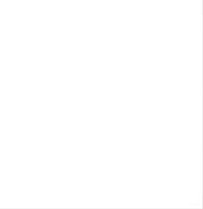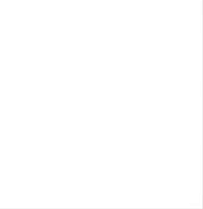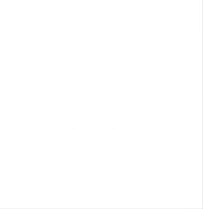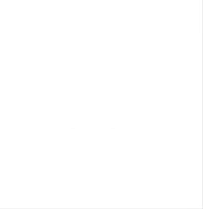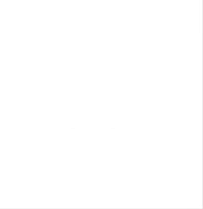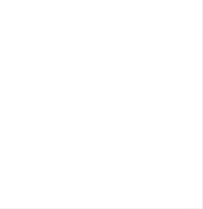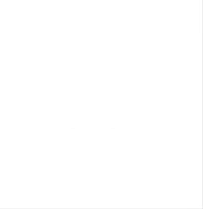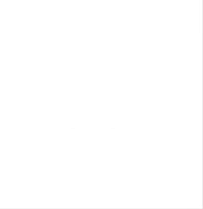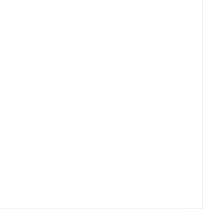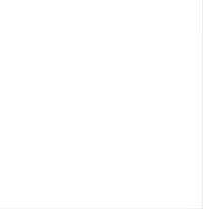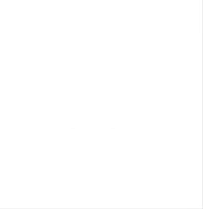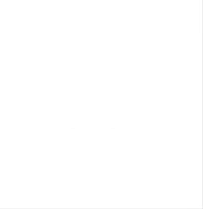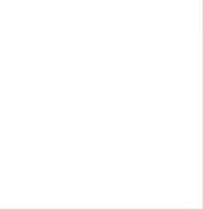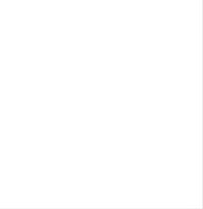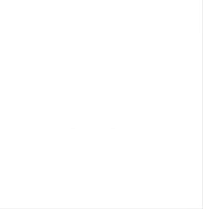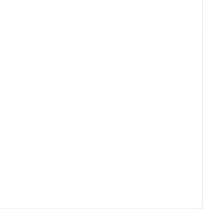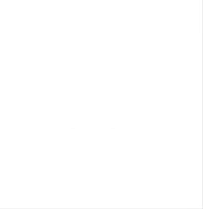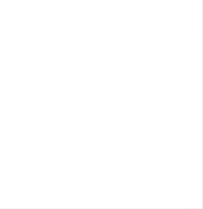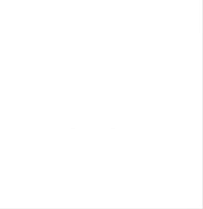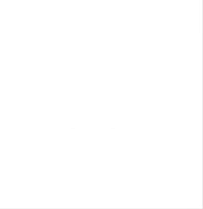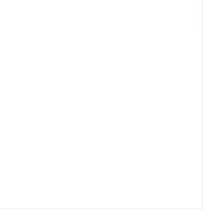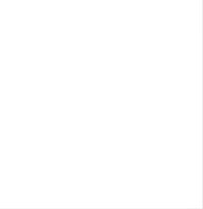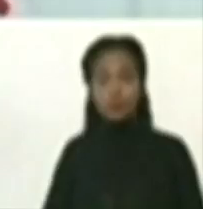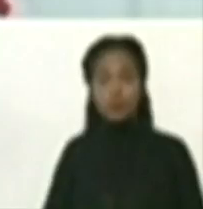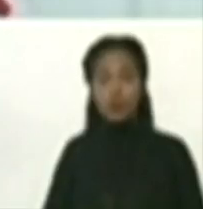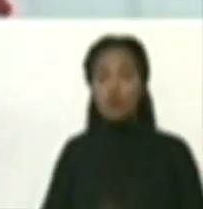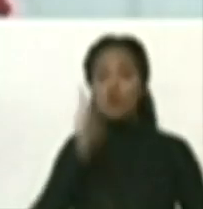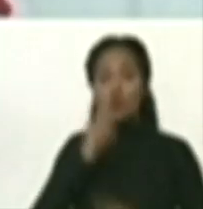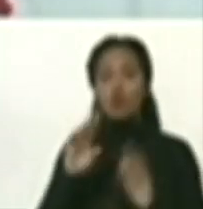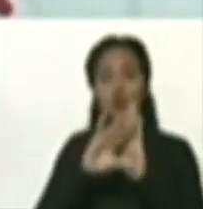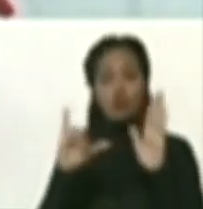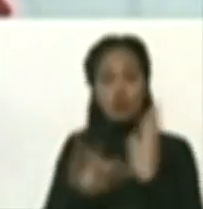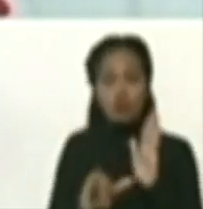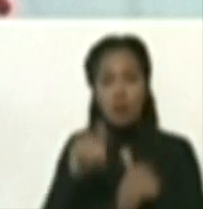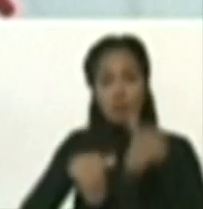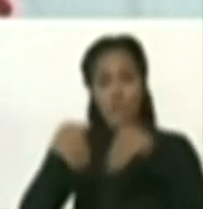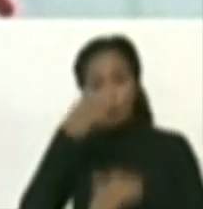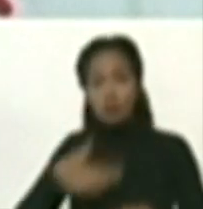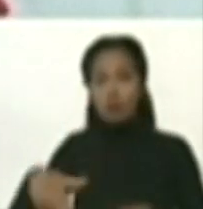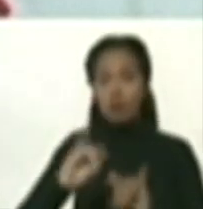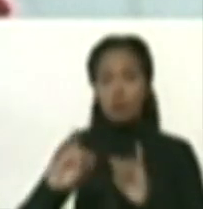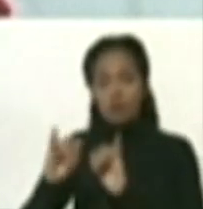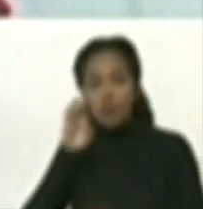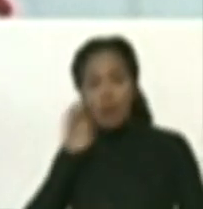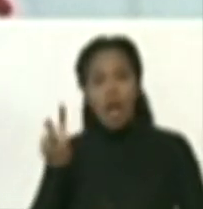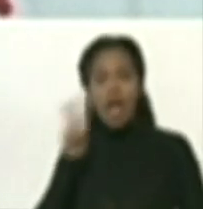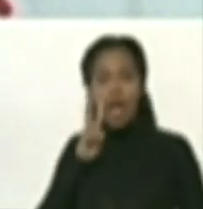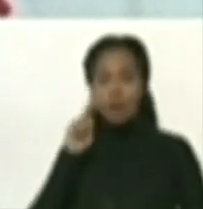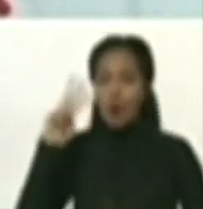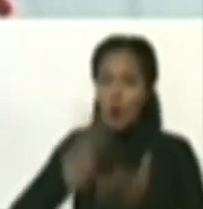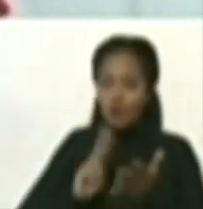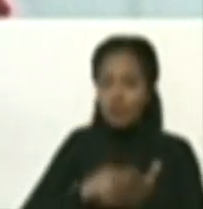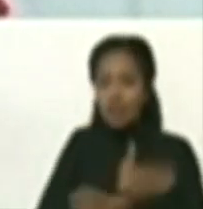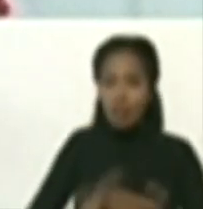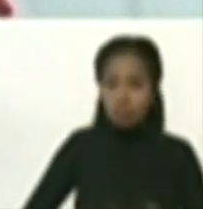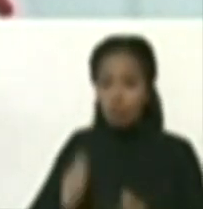ongoing political instability in Bolivia. Venezuelan President Nicolas Maduro has asked the Bolivian military to restore ousted President Morales. He